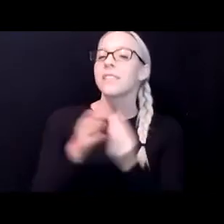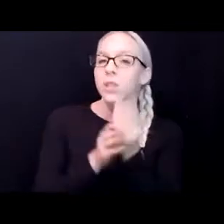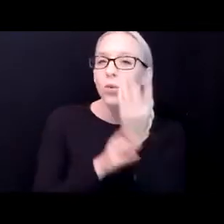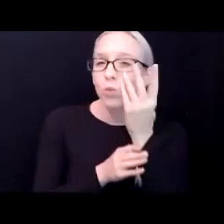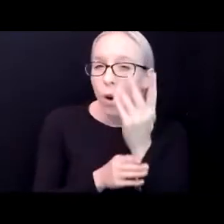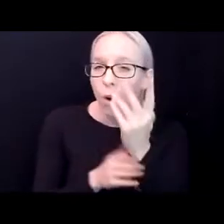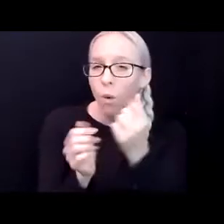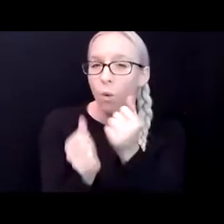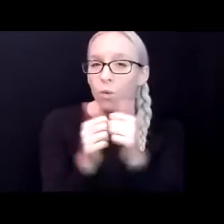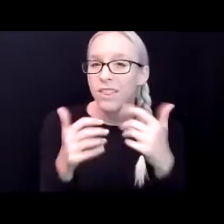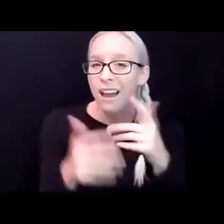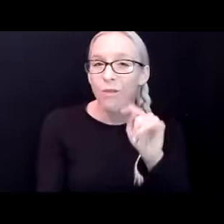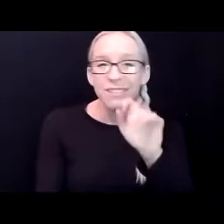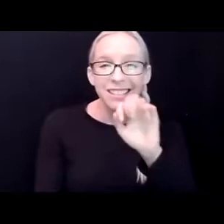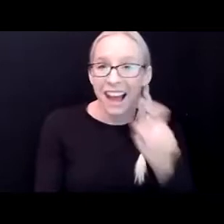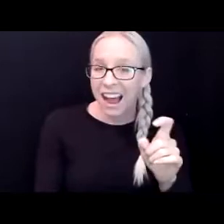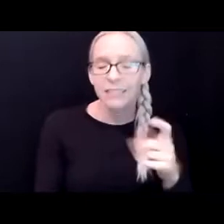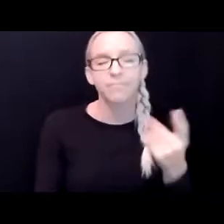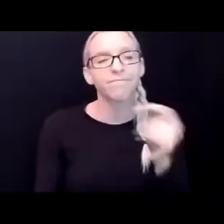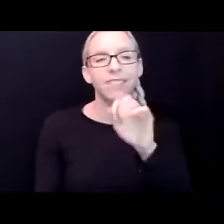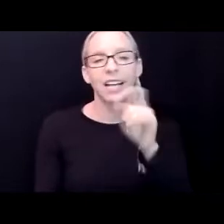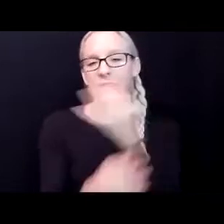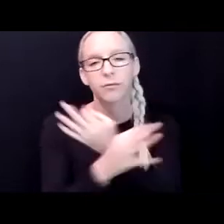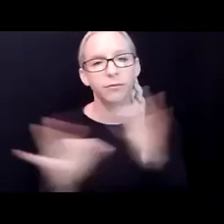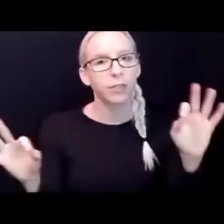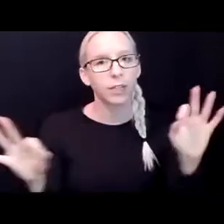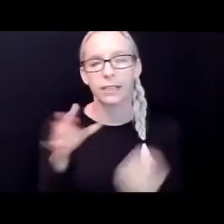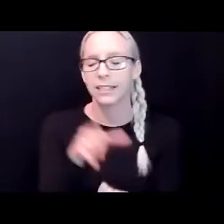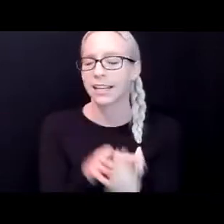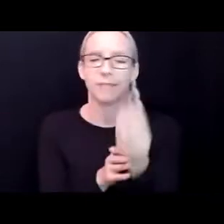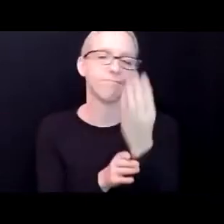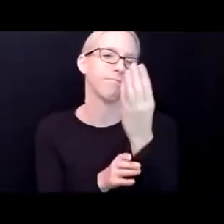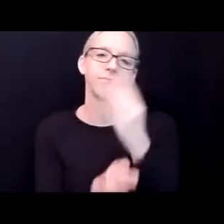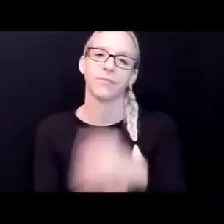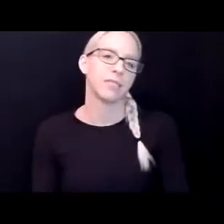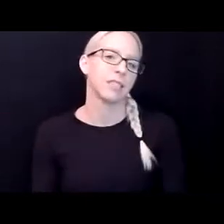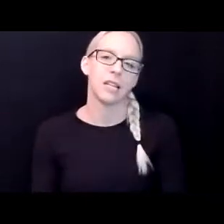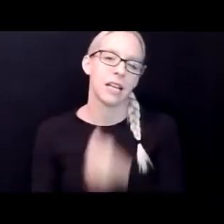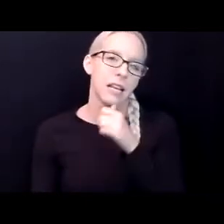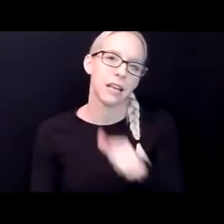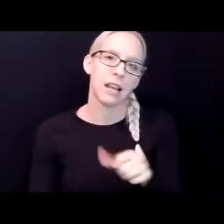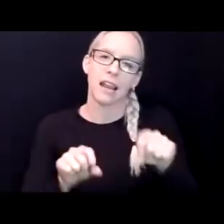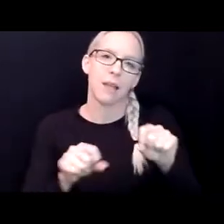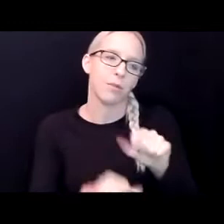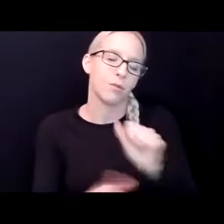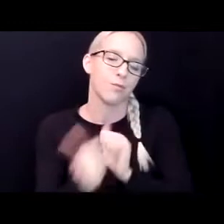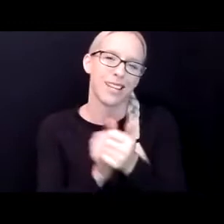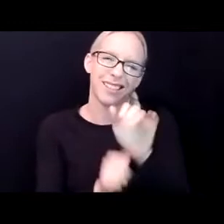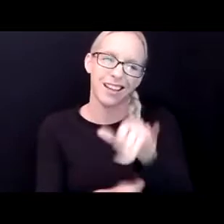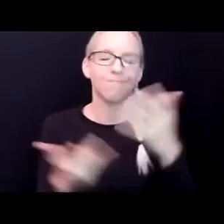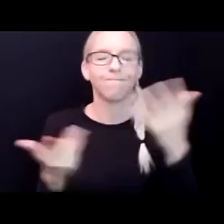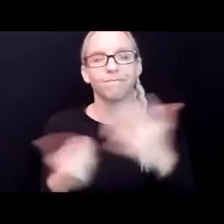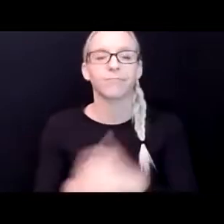needs trusts can grow tax-free. We weren't able to get that written into the tax code like the ABLE folks were able to do.